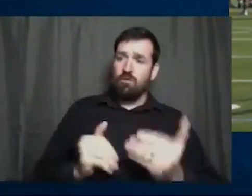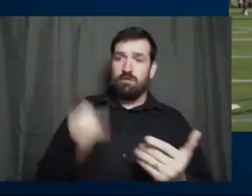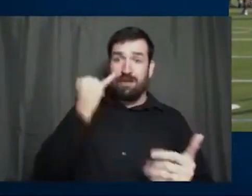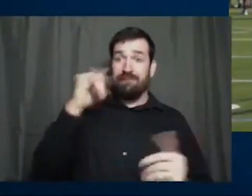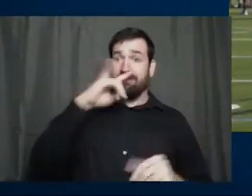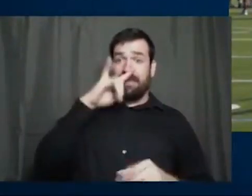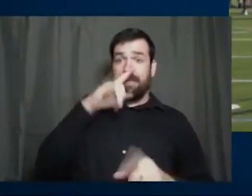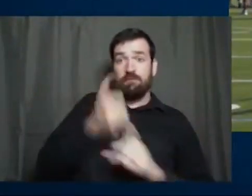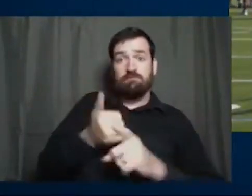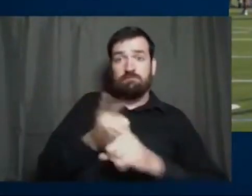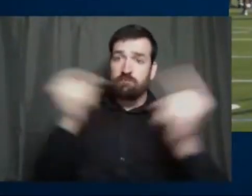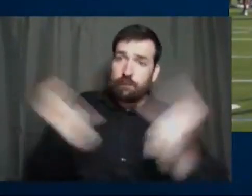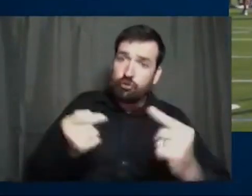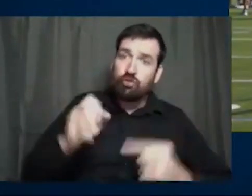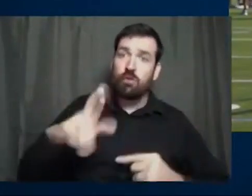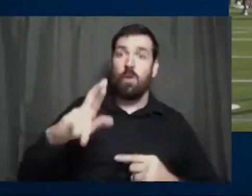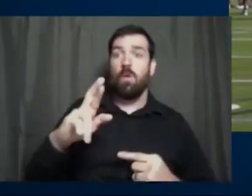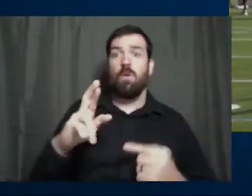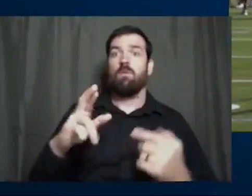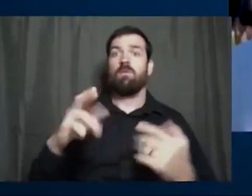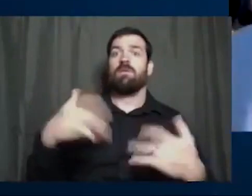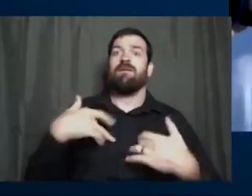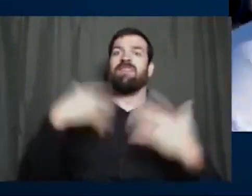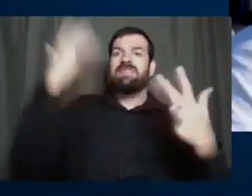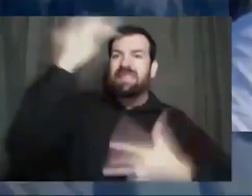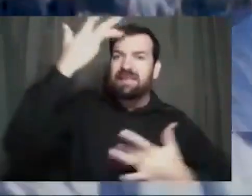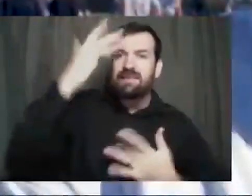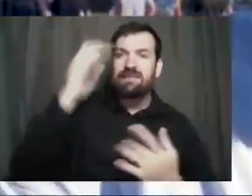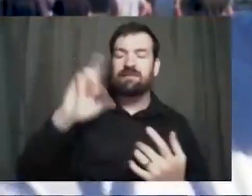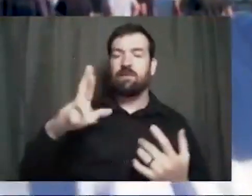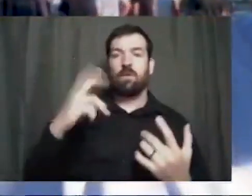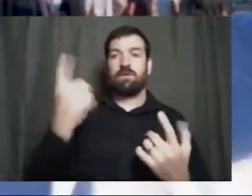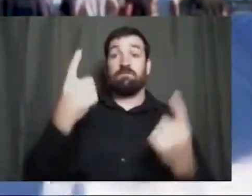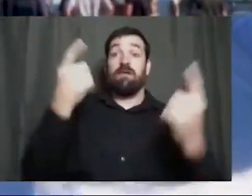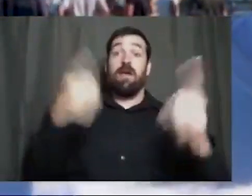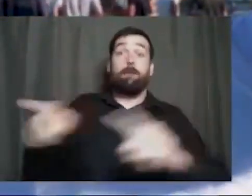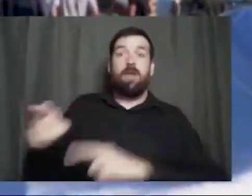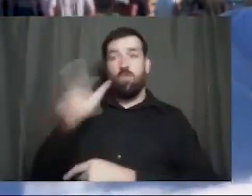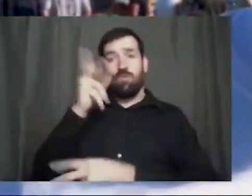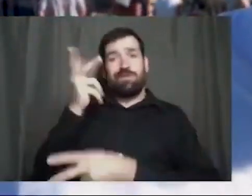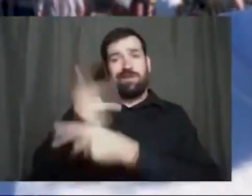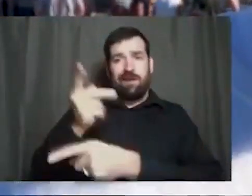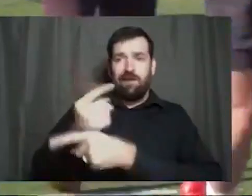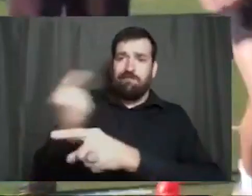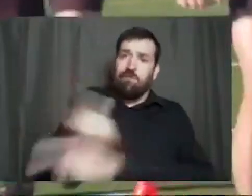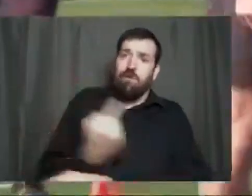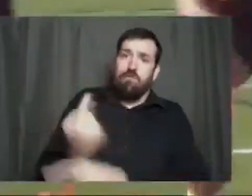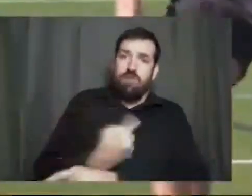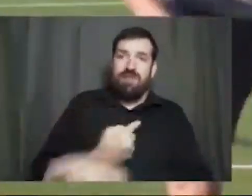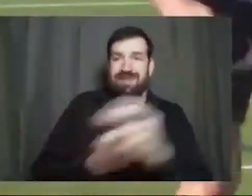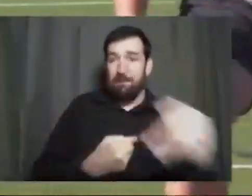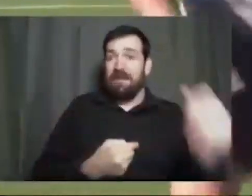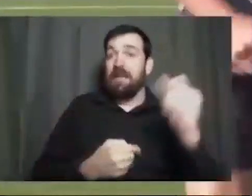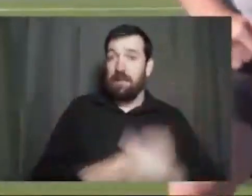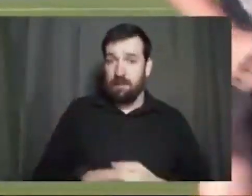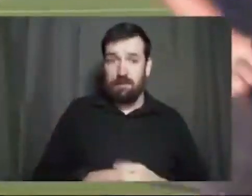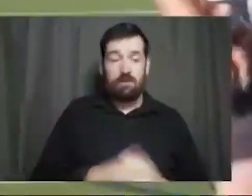or if they have a sickness or an illness, that they're going to be taken care of properly immediately. Michael has surgery and is